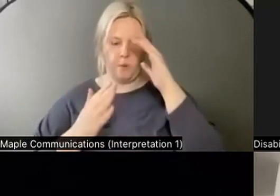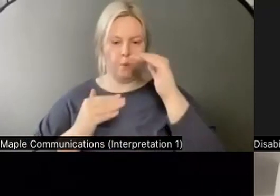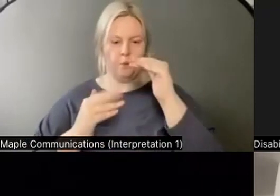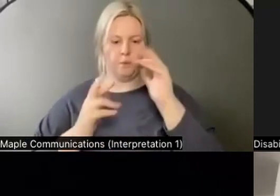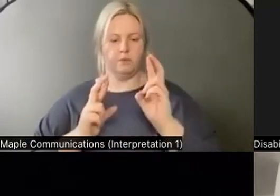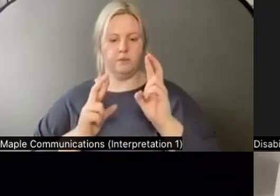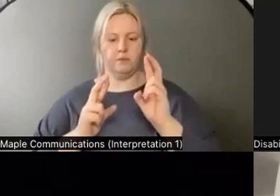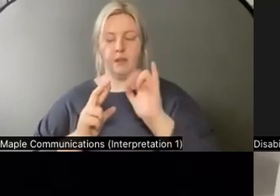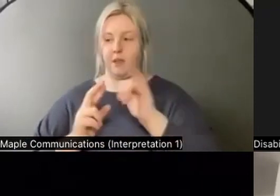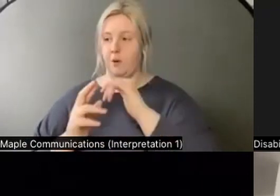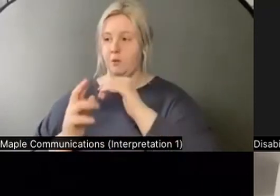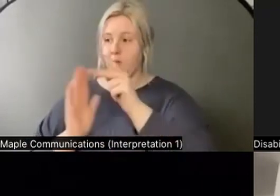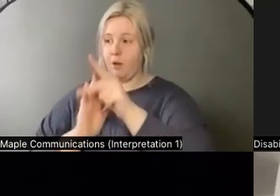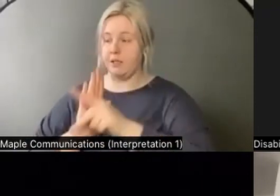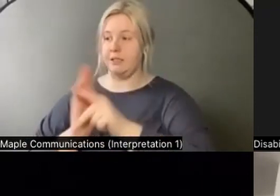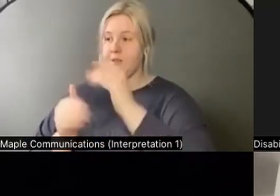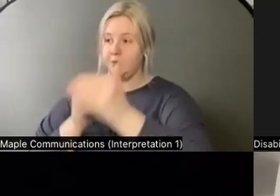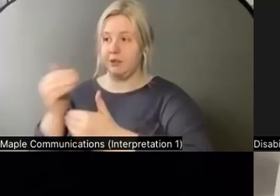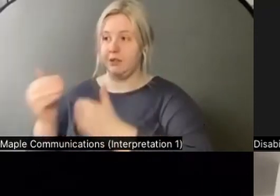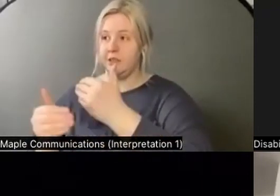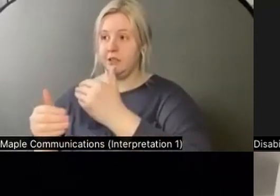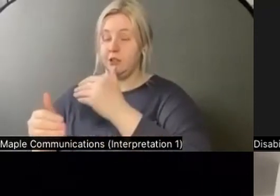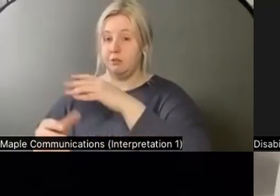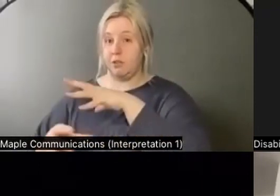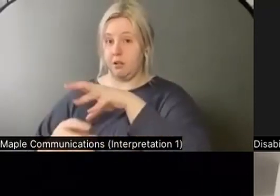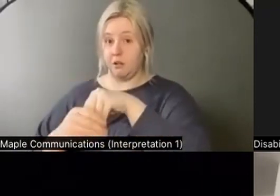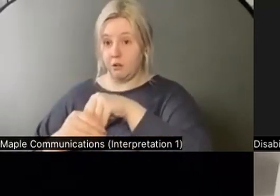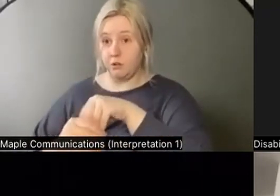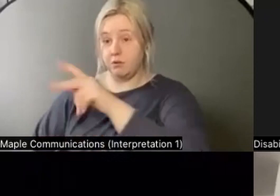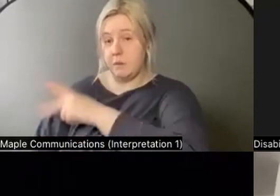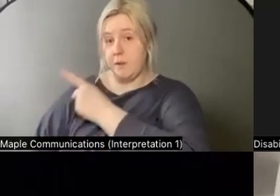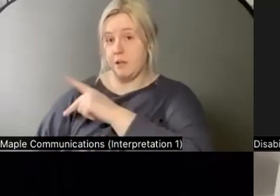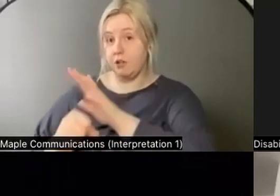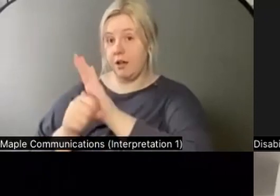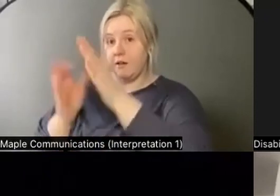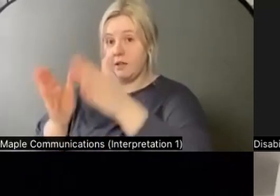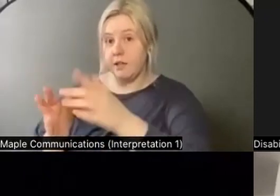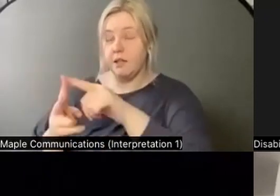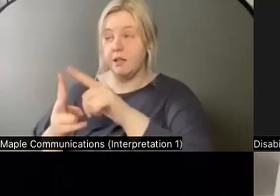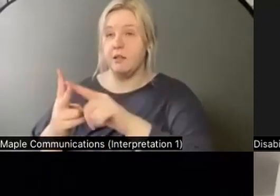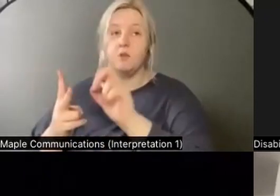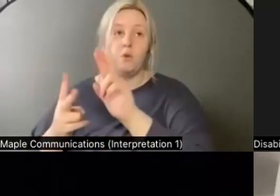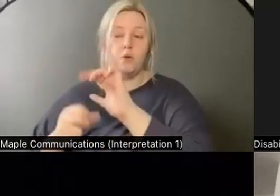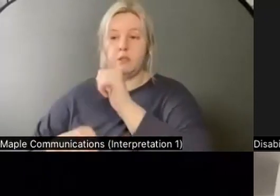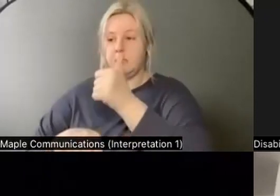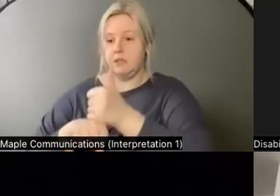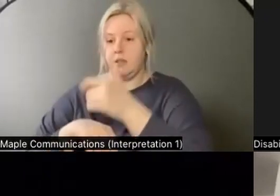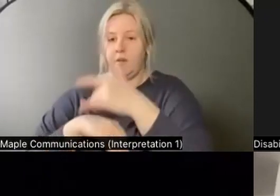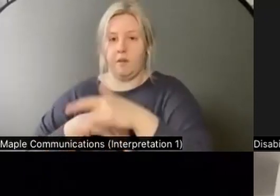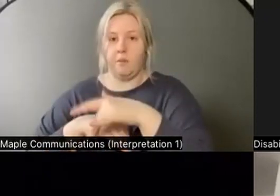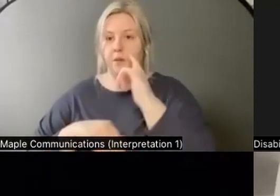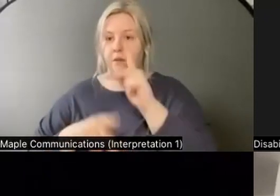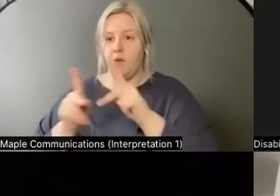procedures would include, patient advocates, or making space for people to